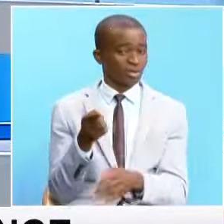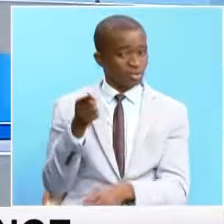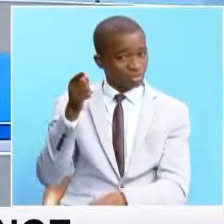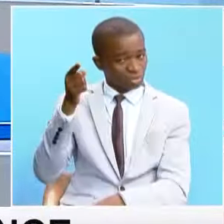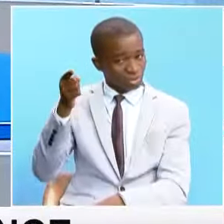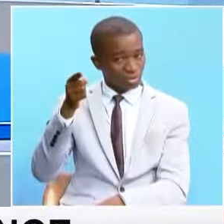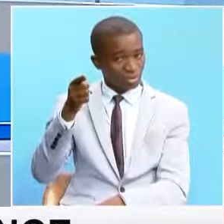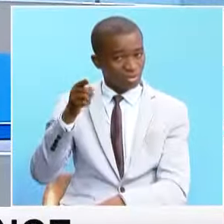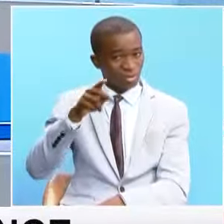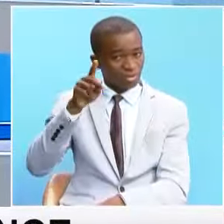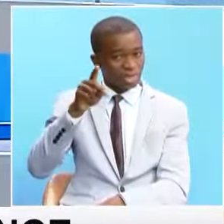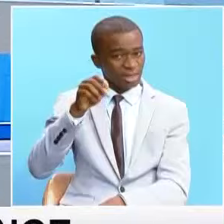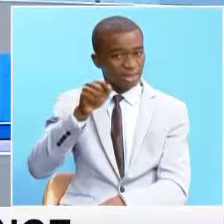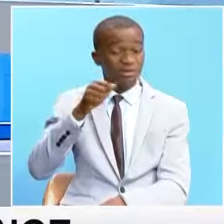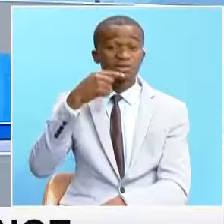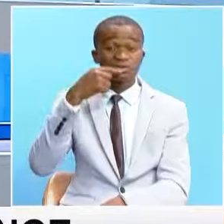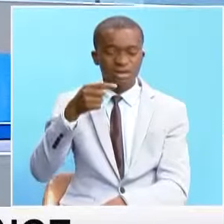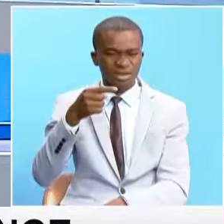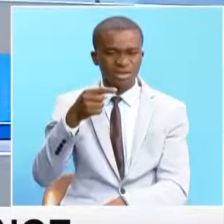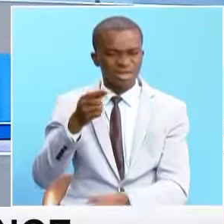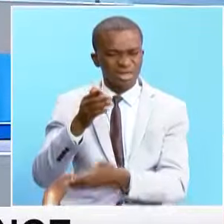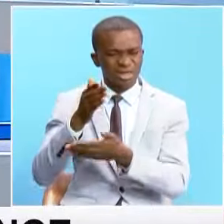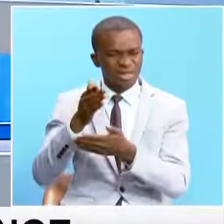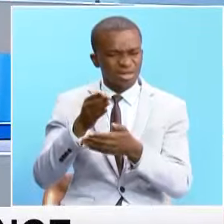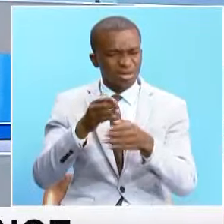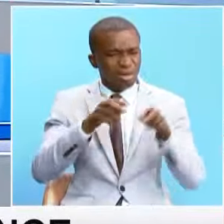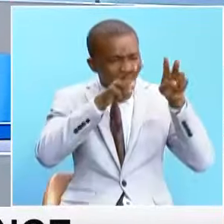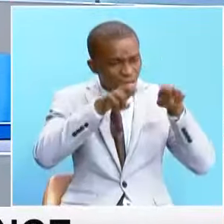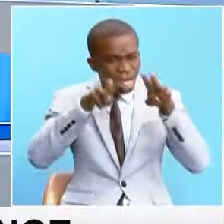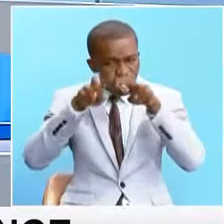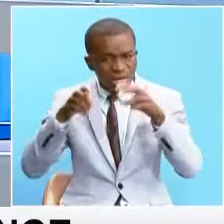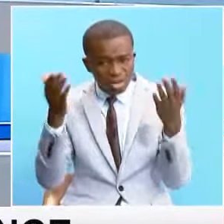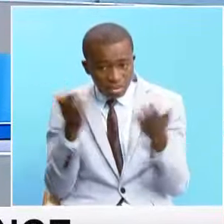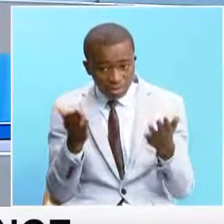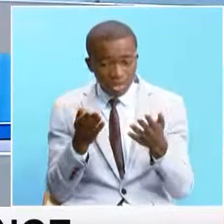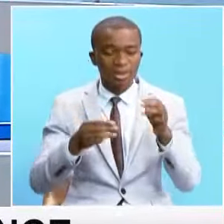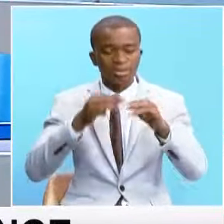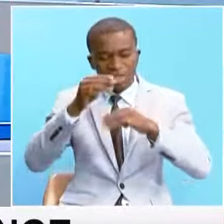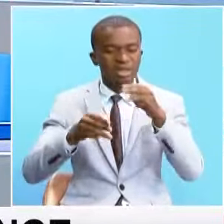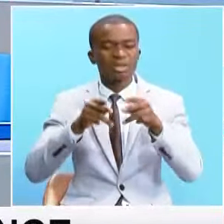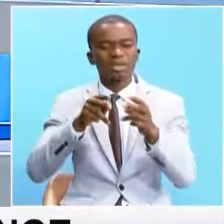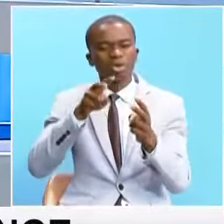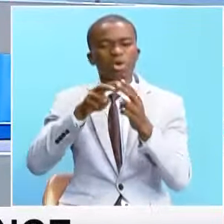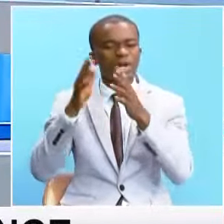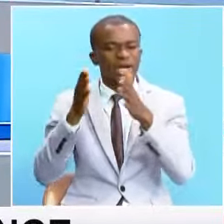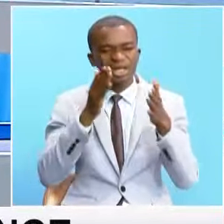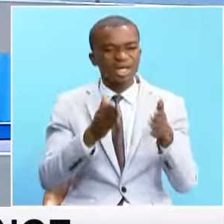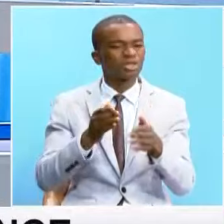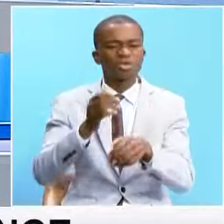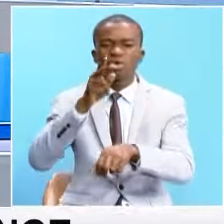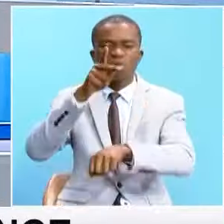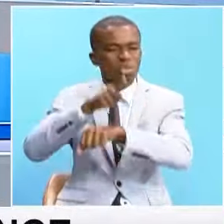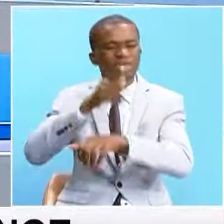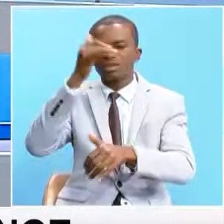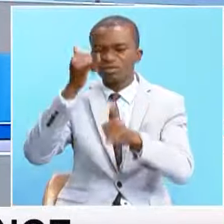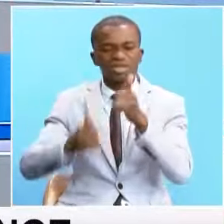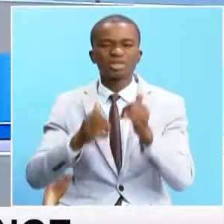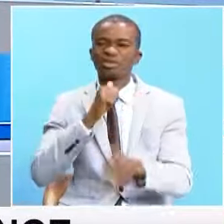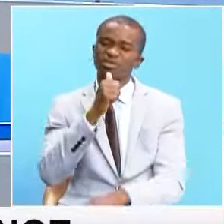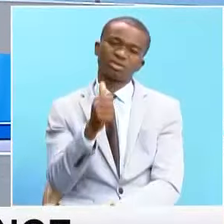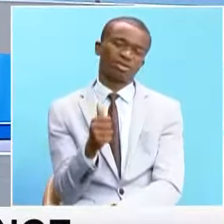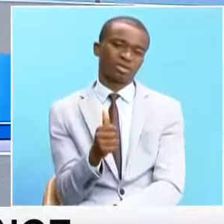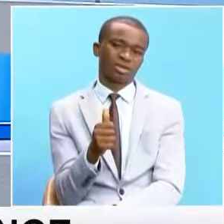to poor management of projects, which he says is a disservice to the people. He said this when a team from Ministry of Finance